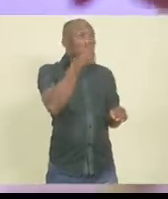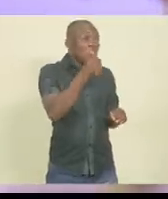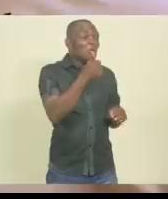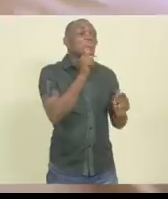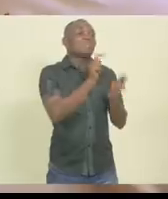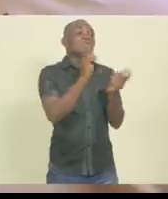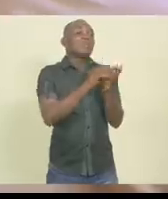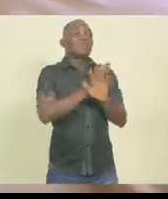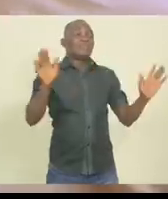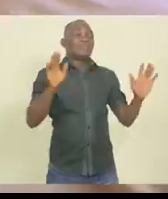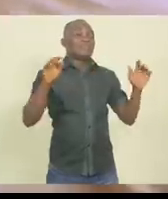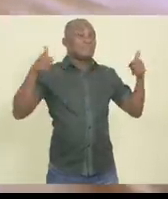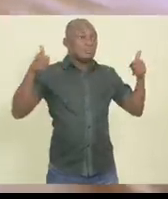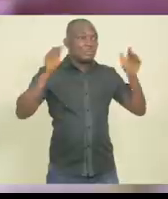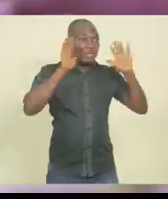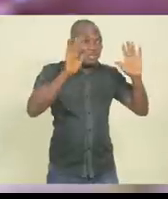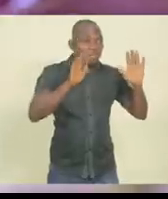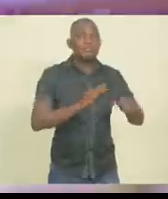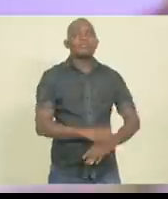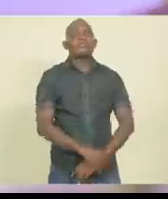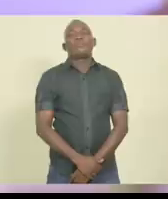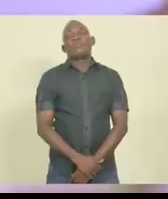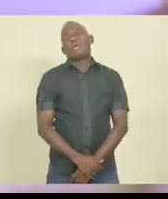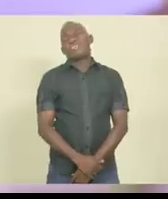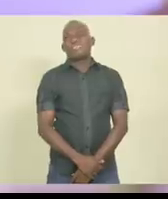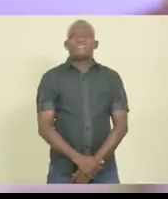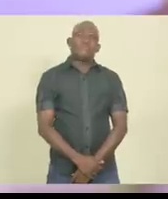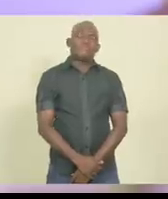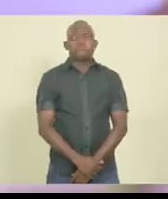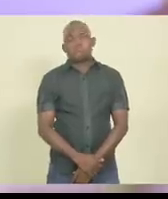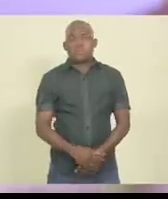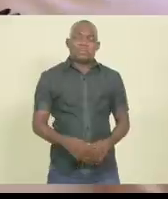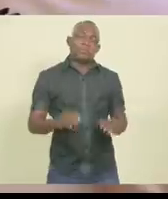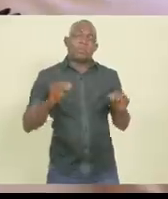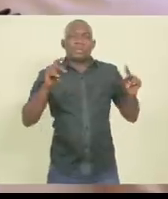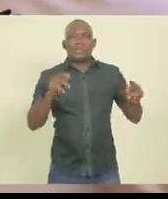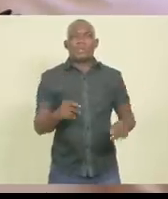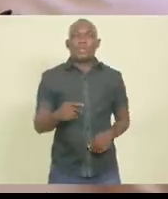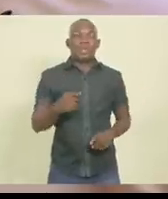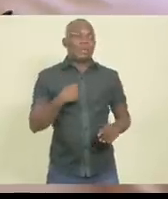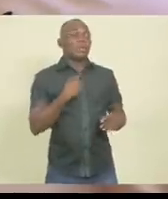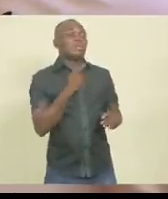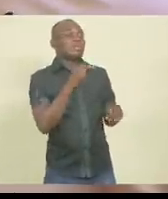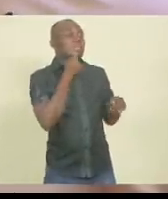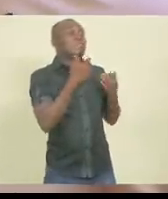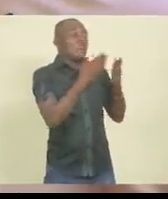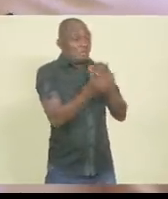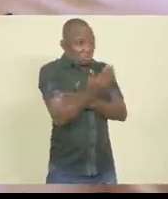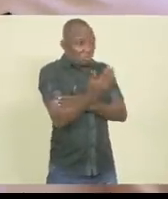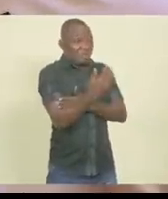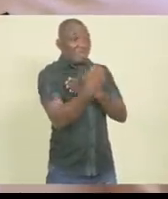see the doctor, and that's final. Okay. I also want to thank you for this